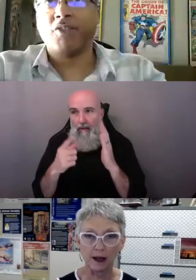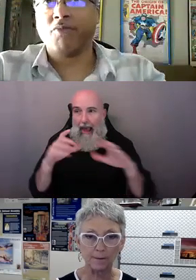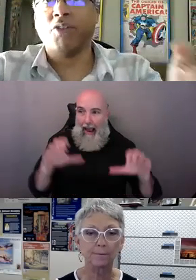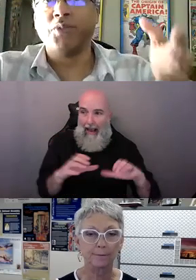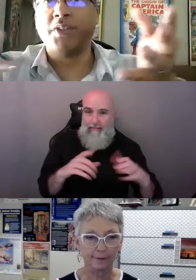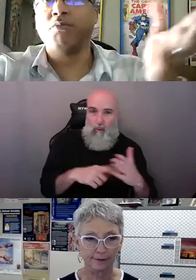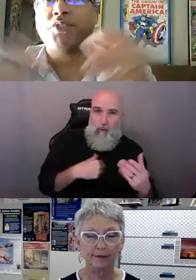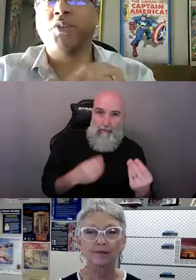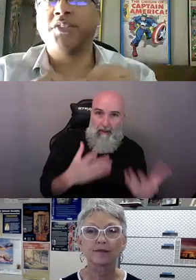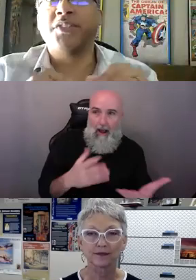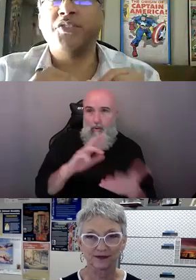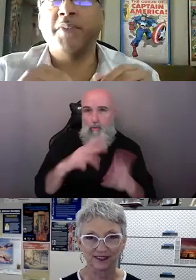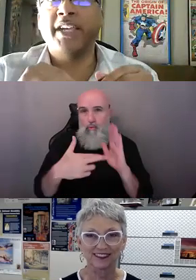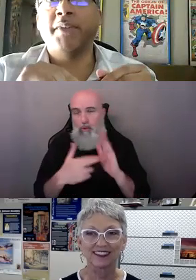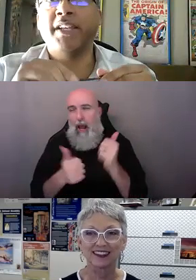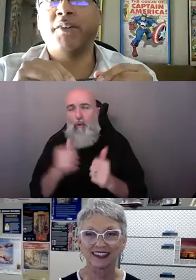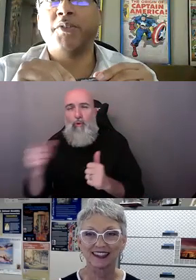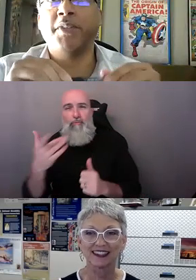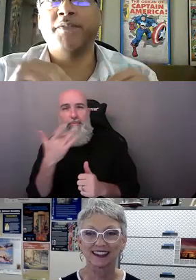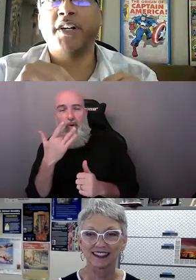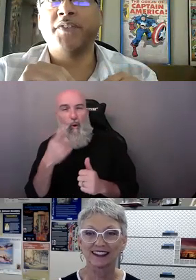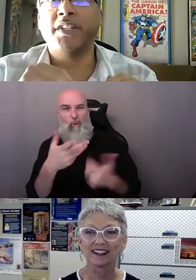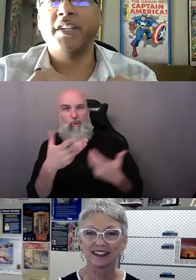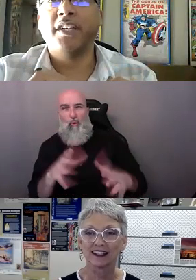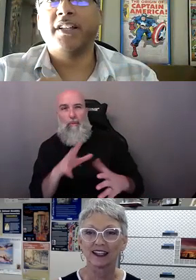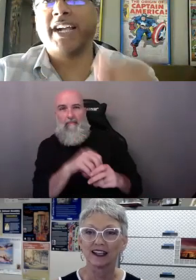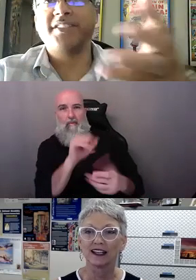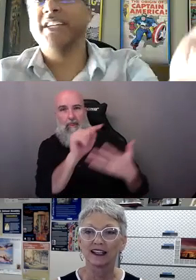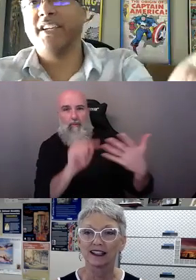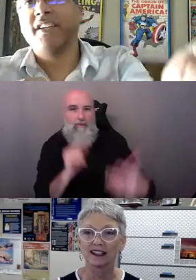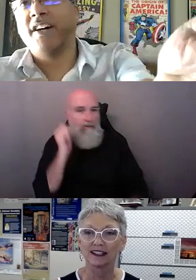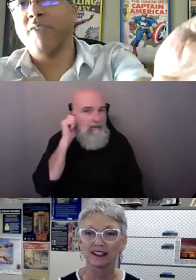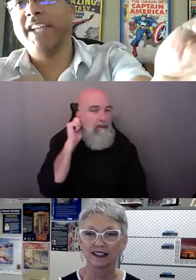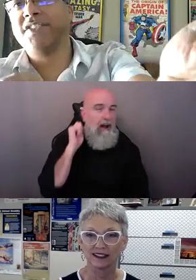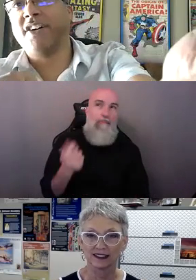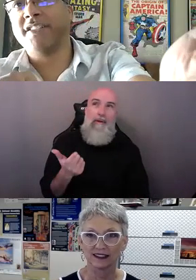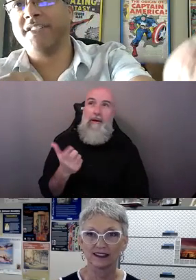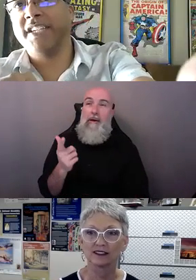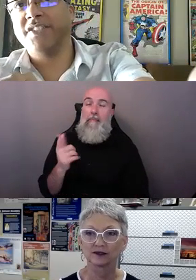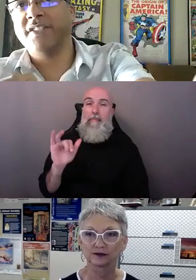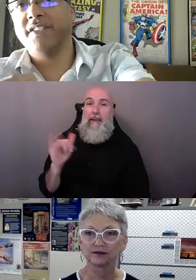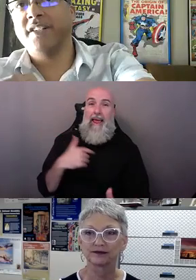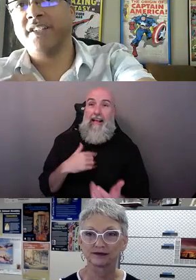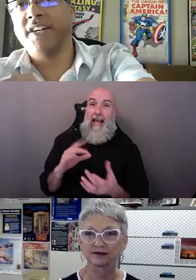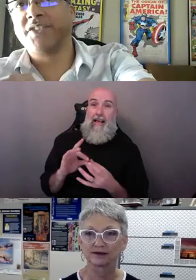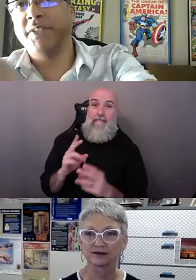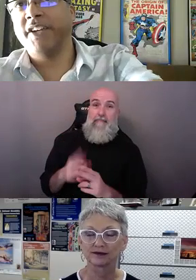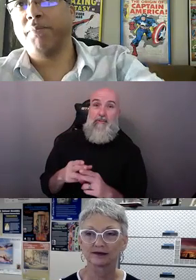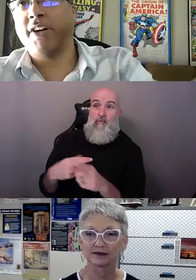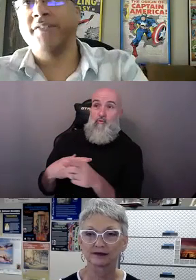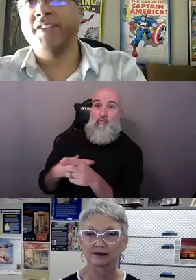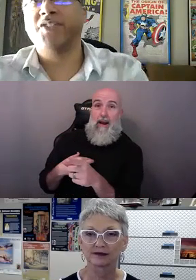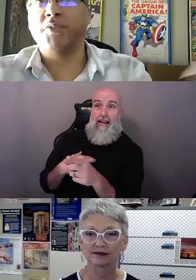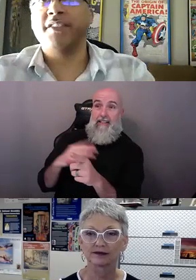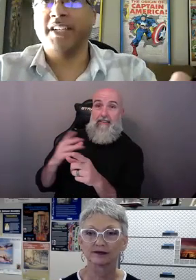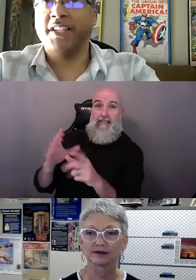or roles, and which ones that you may or may not want to be involved in. Like I said, Randy's organization, the governance committee, they're a